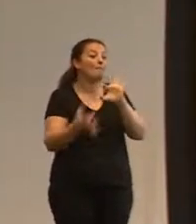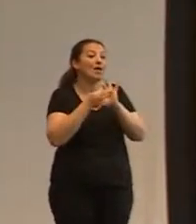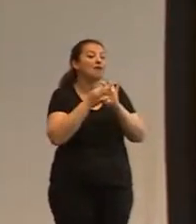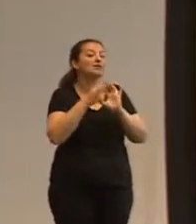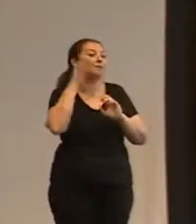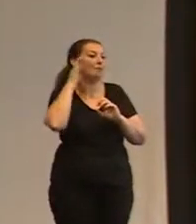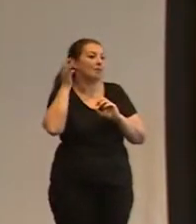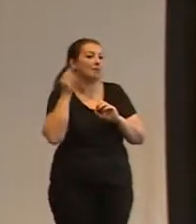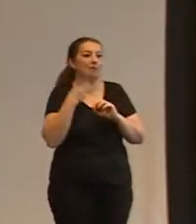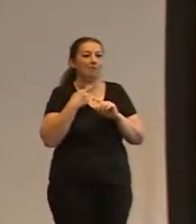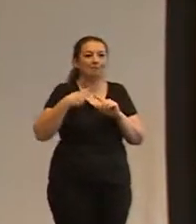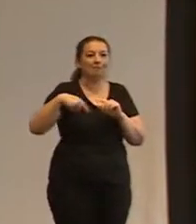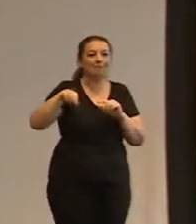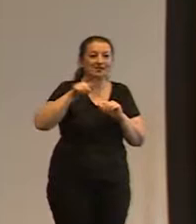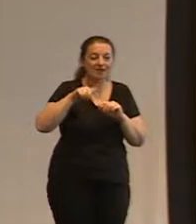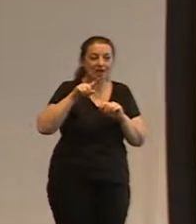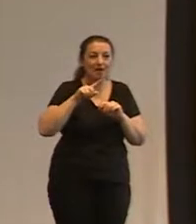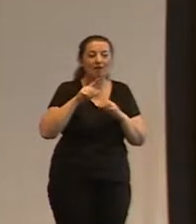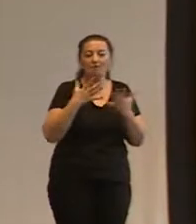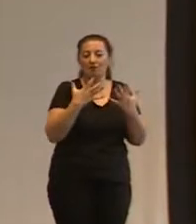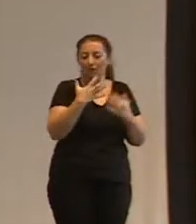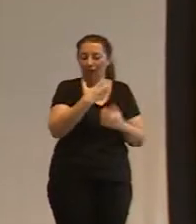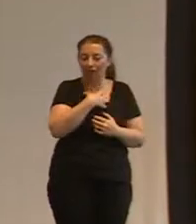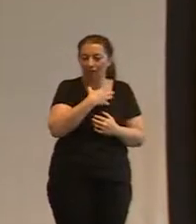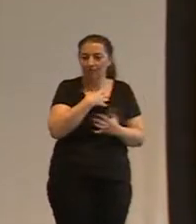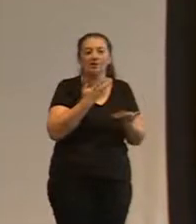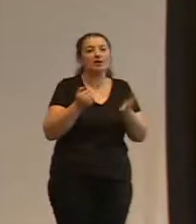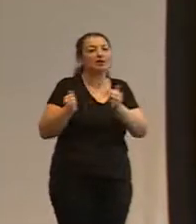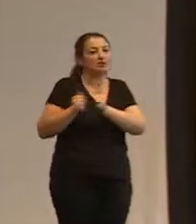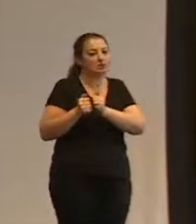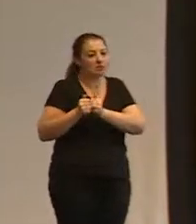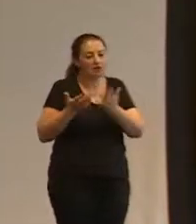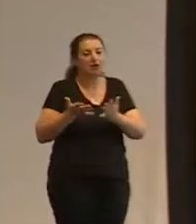perspective too and the science of interconnectedness